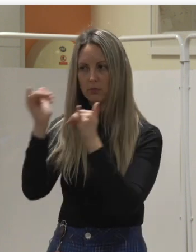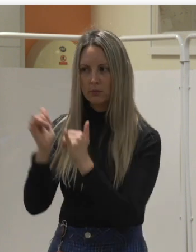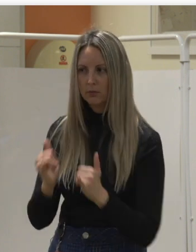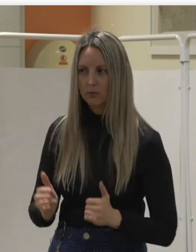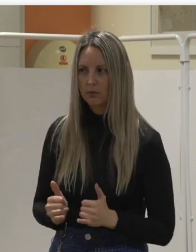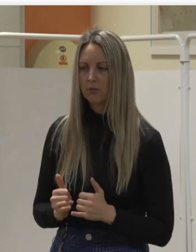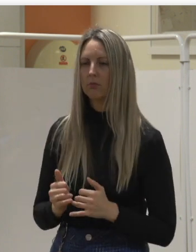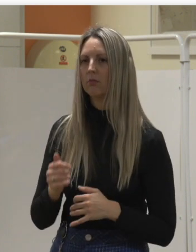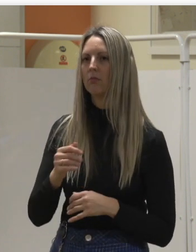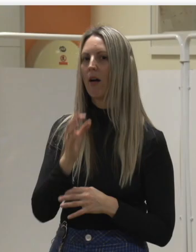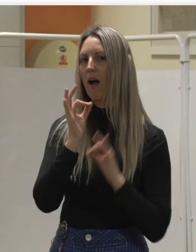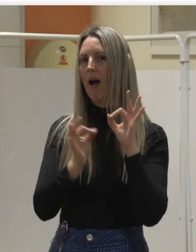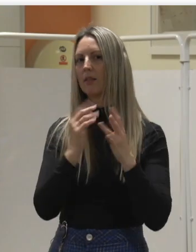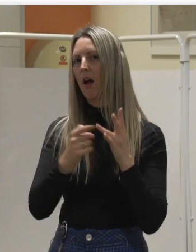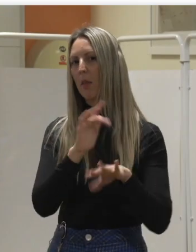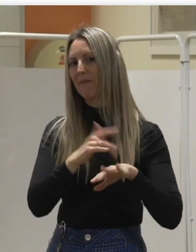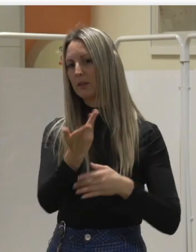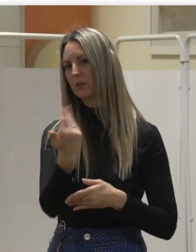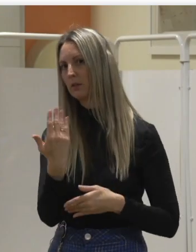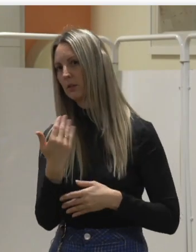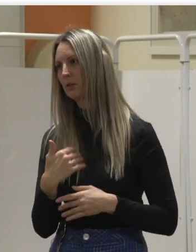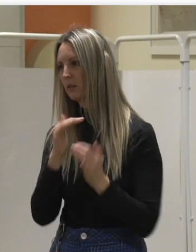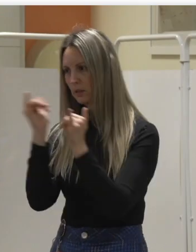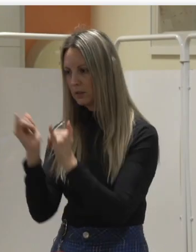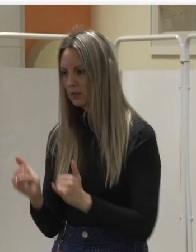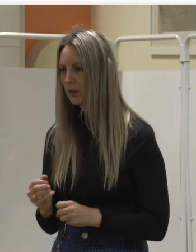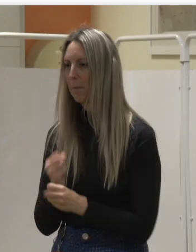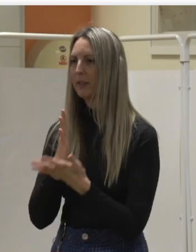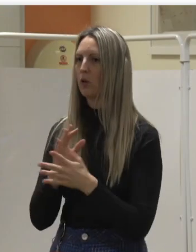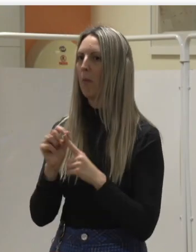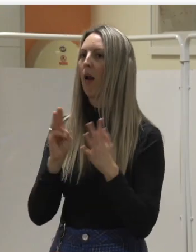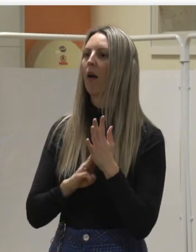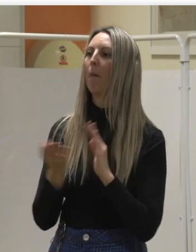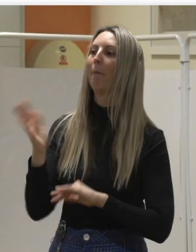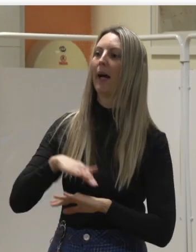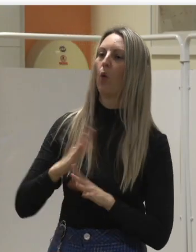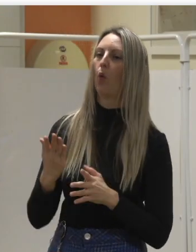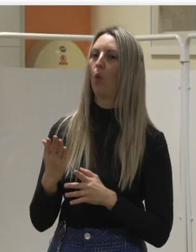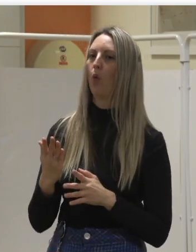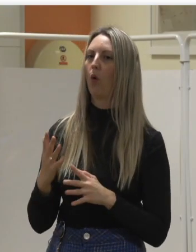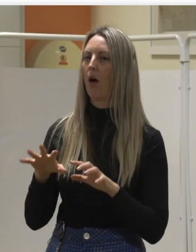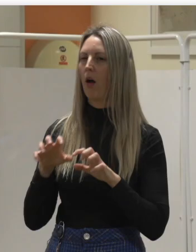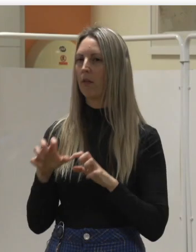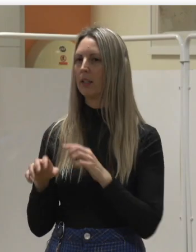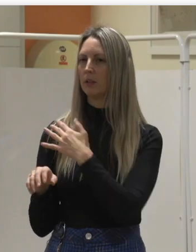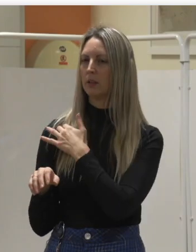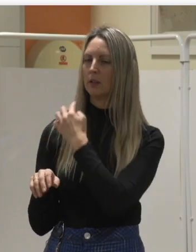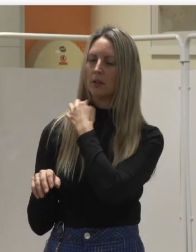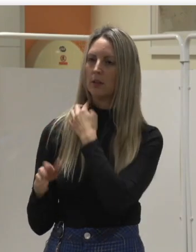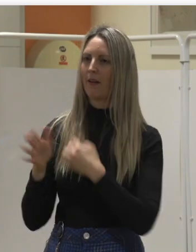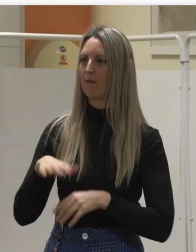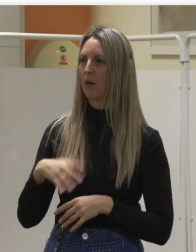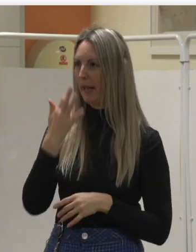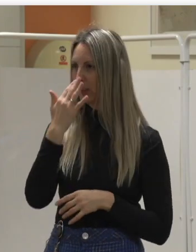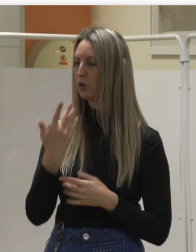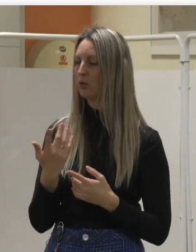other professionals to manage that would be useful than just pushing up the steroid dose. And we do check their